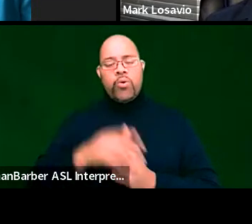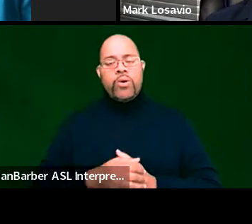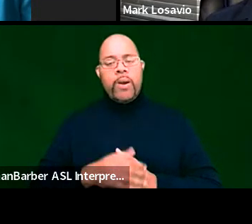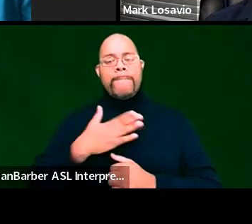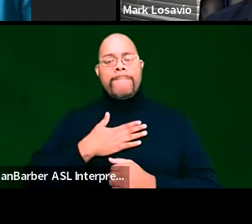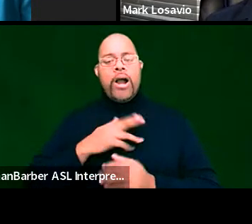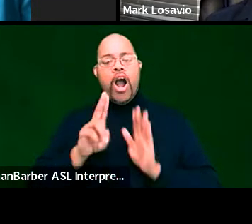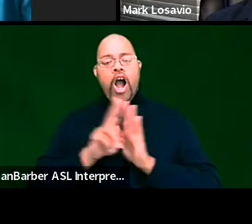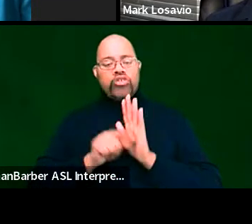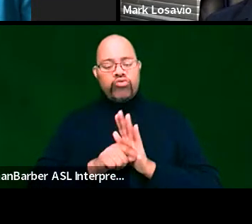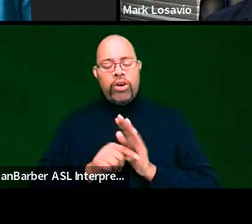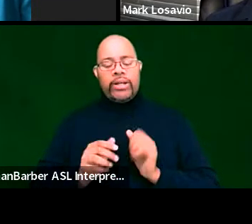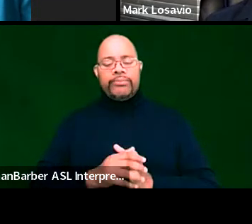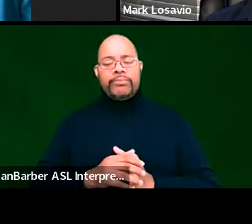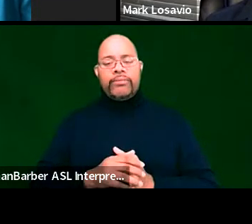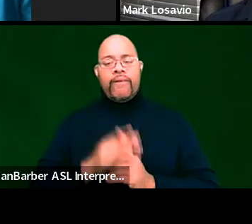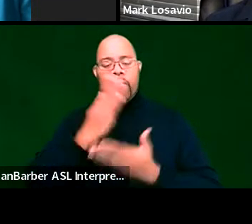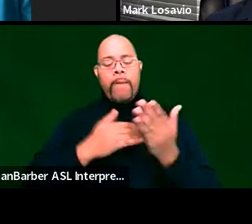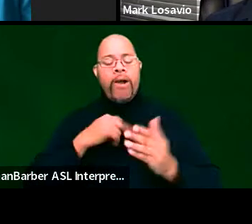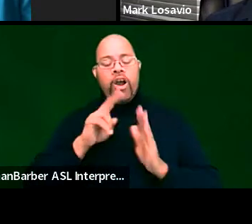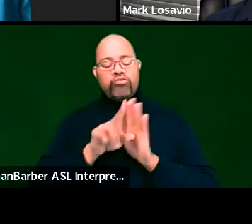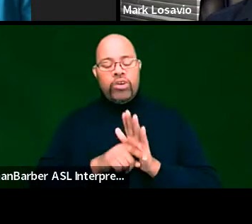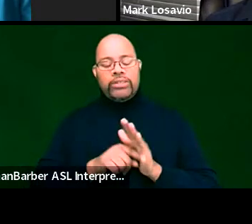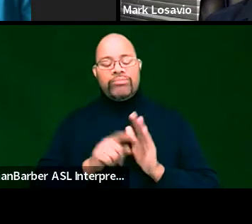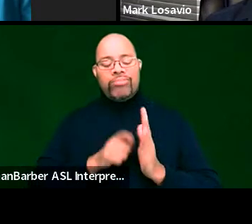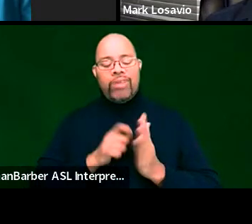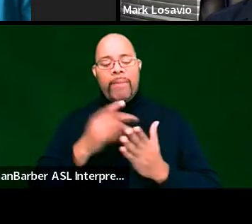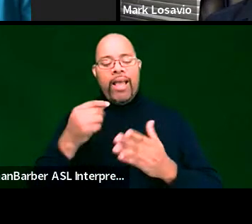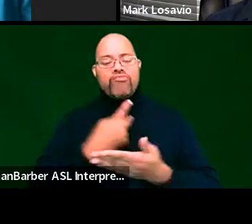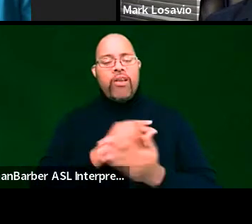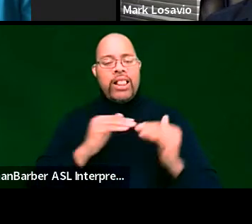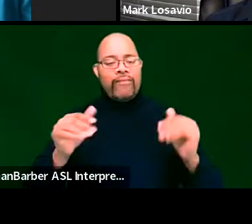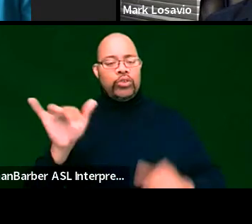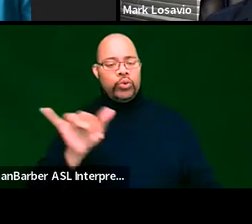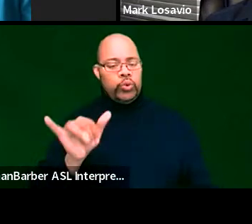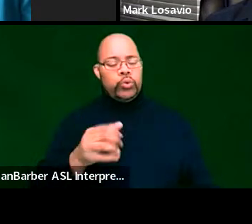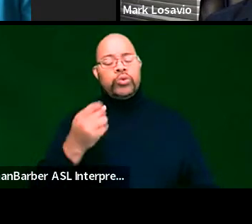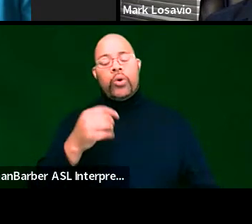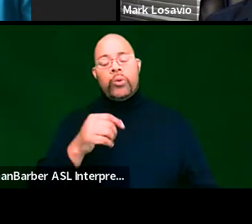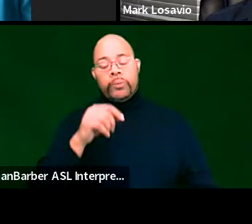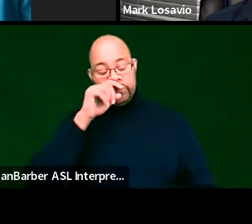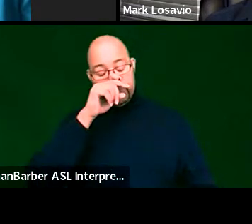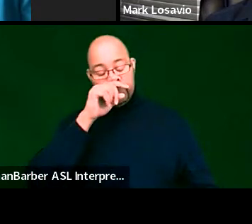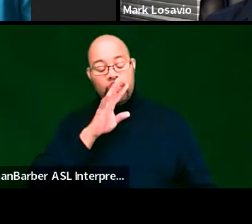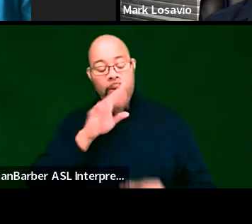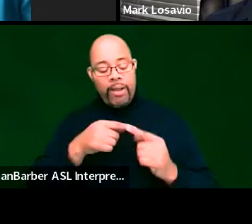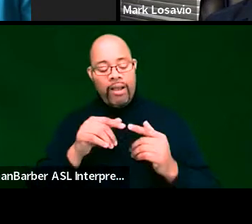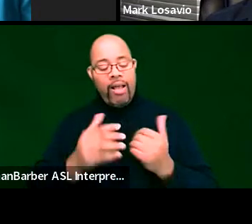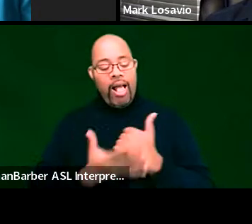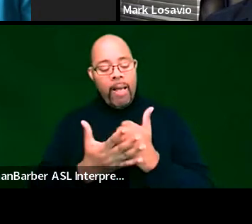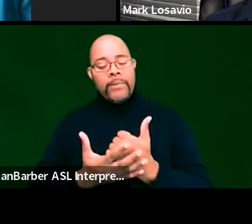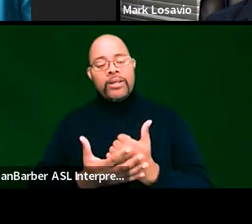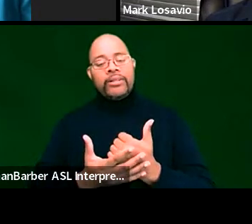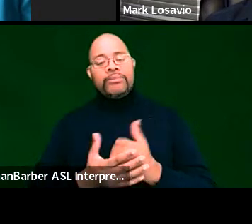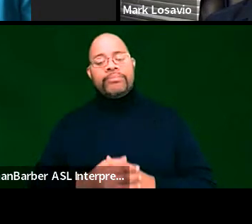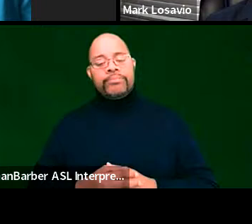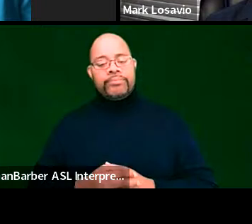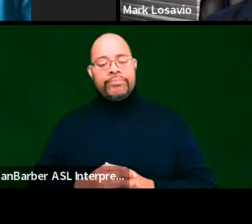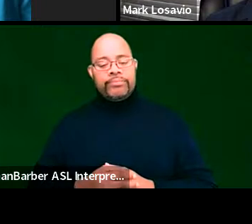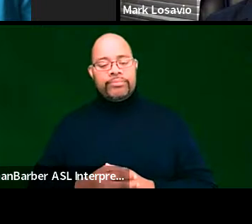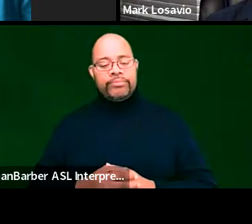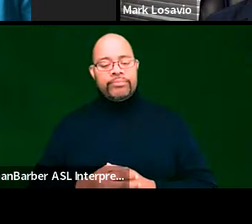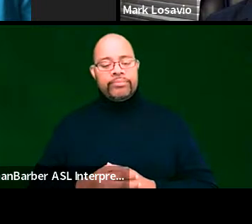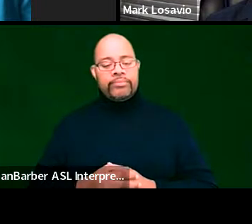my undergraduate, for part of my undergraduate time, and at the graduate level too. And so in talking about like helping to